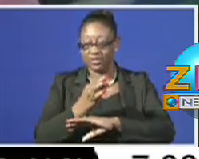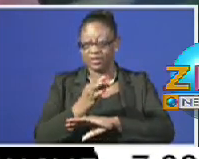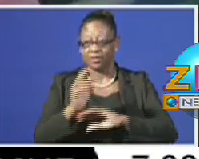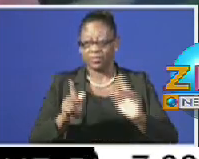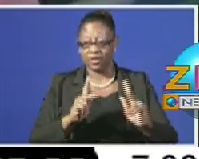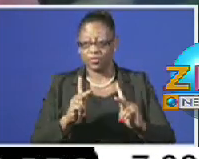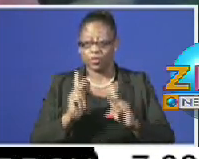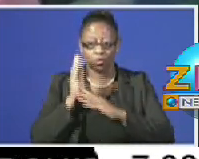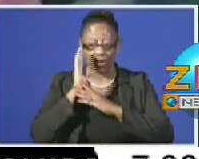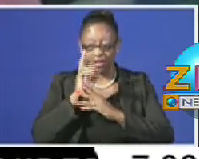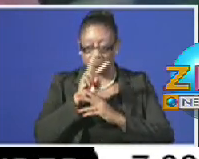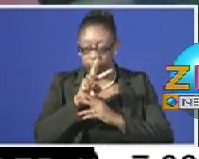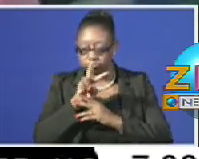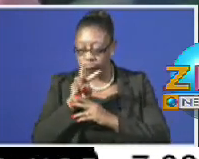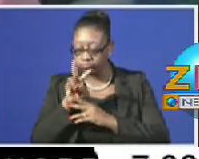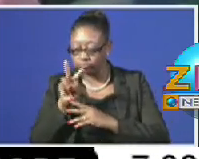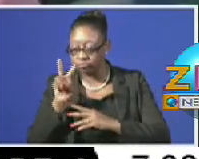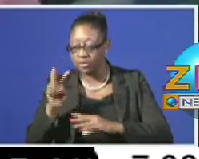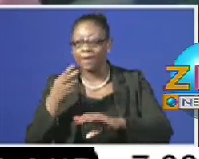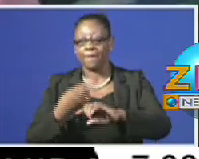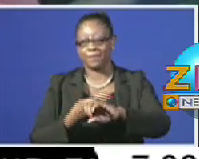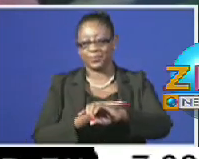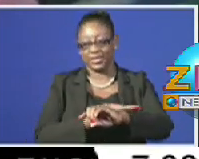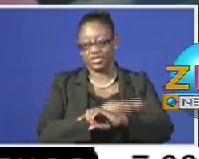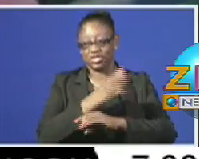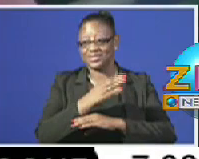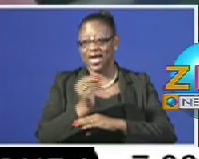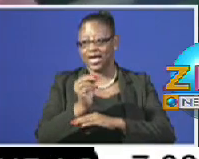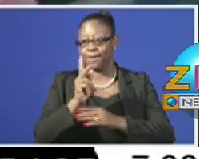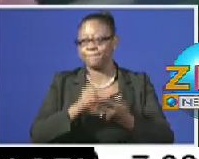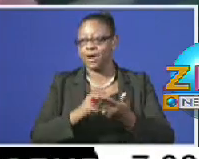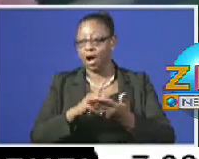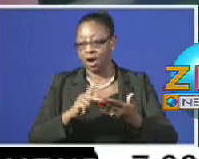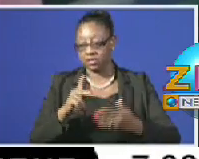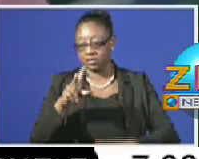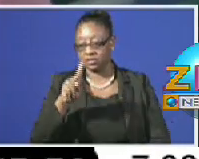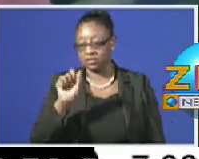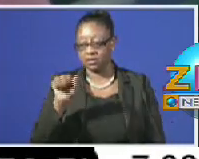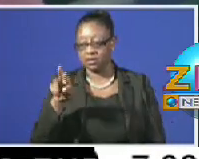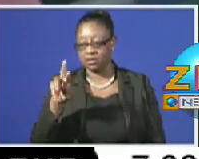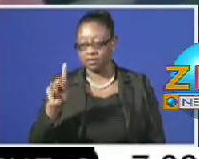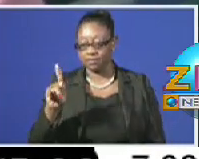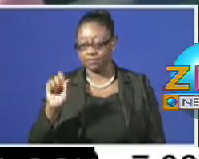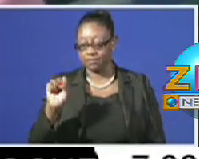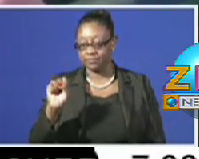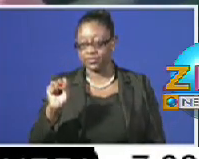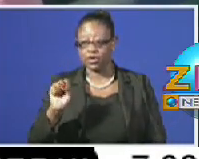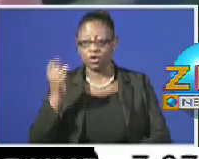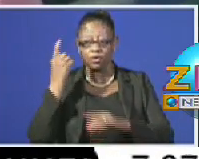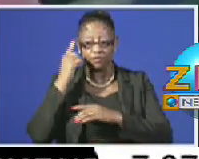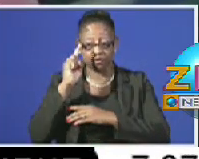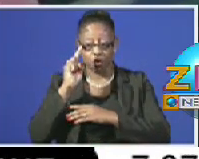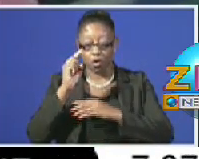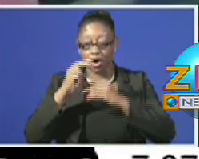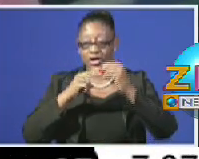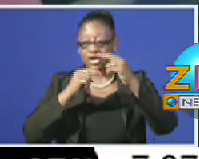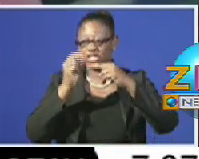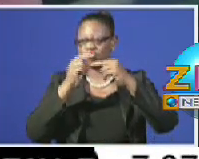will heavily monitor both beaches and parks. For the construction